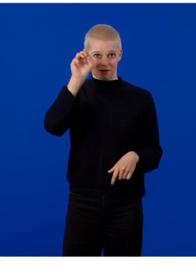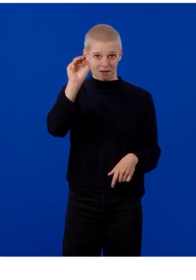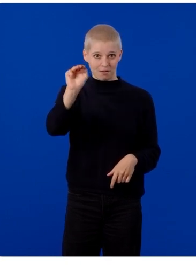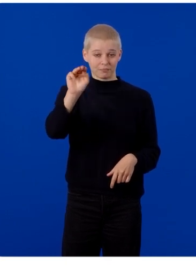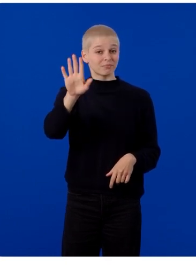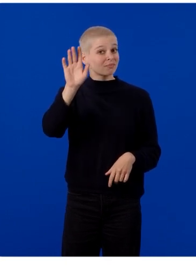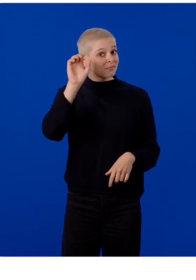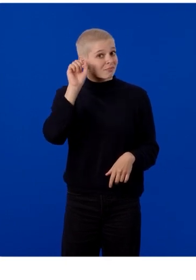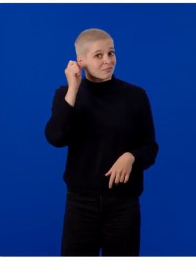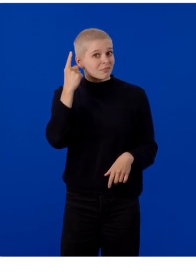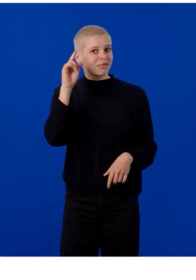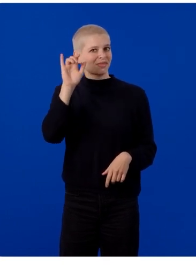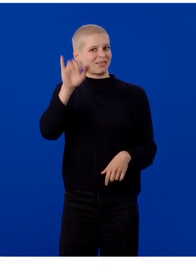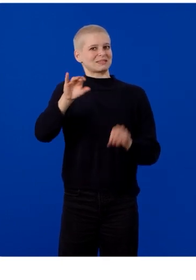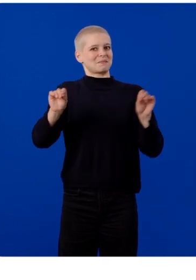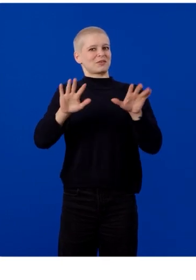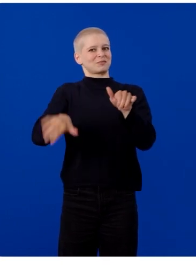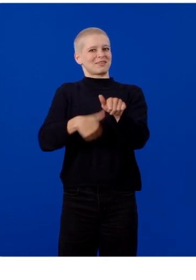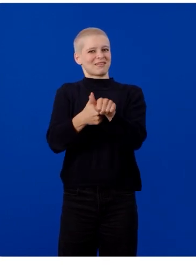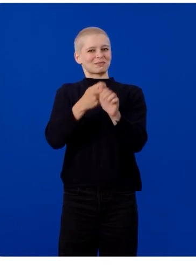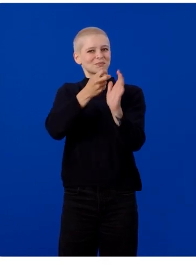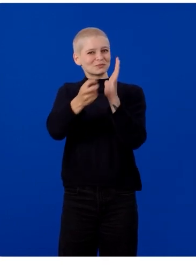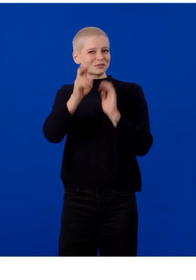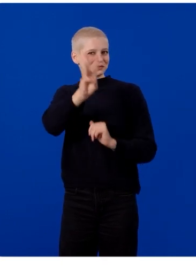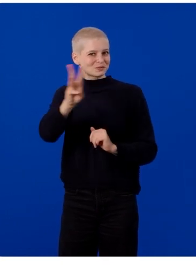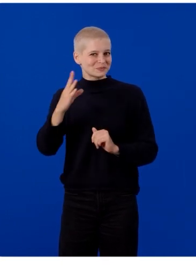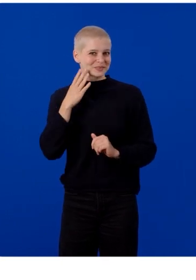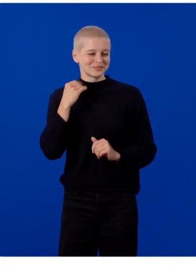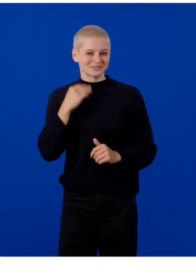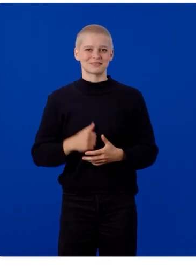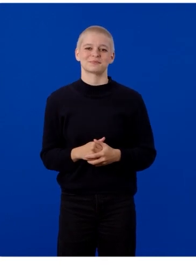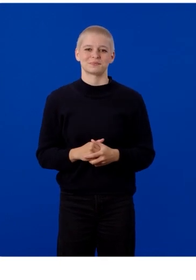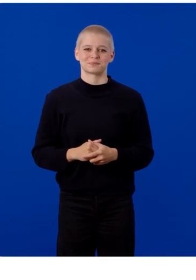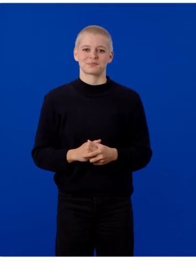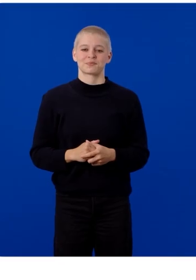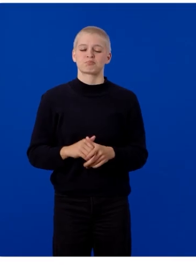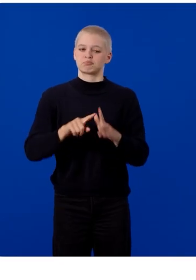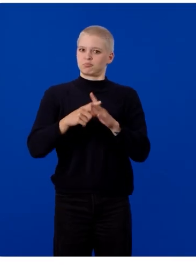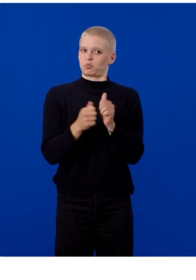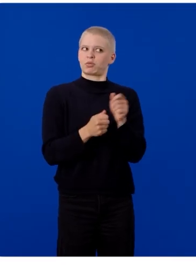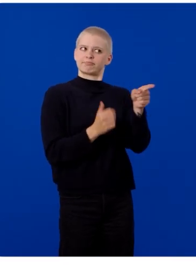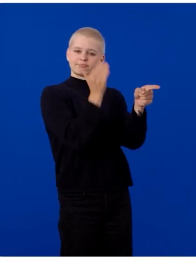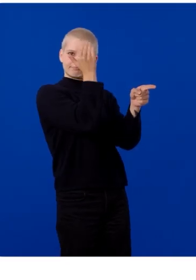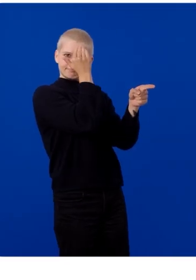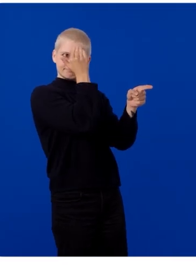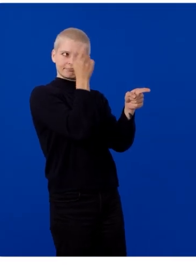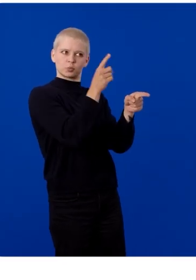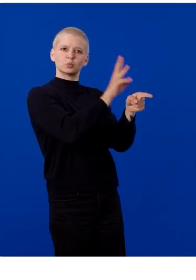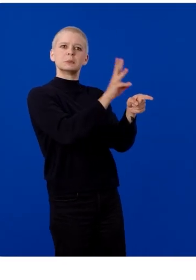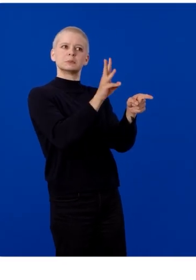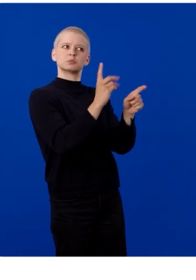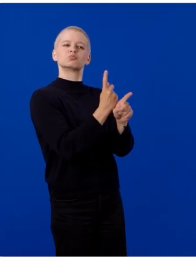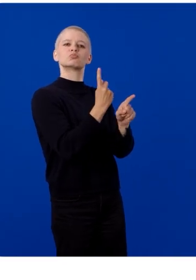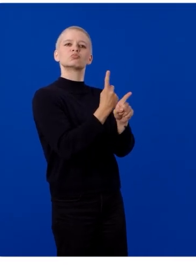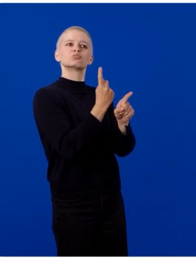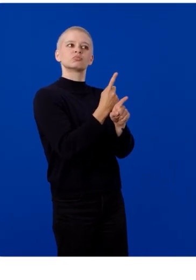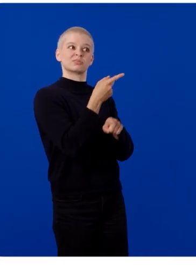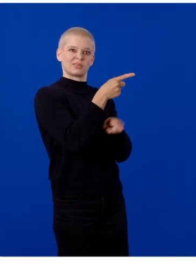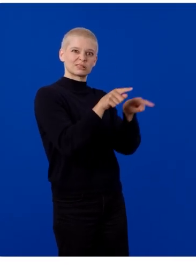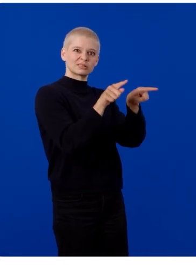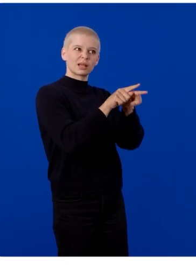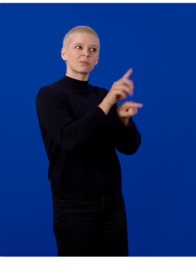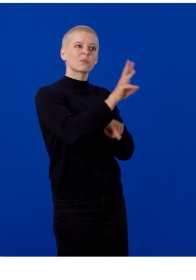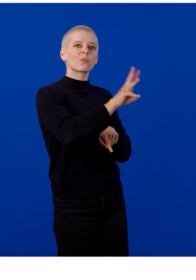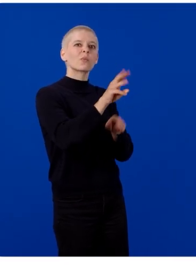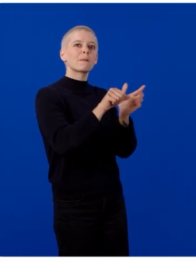the magic of immersive web experiences. We start from a familiar web page, and the same web page can tap into the